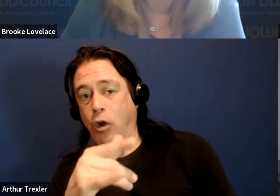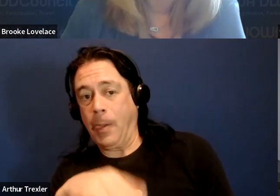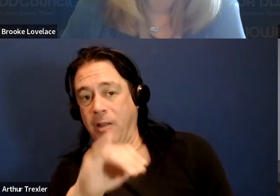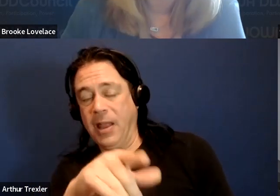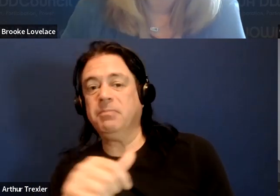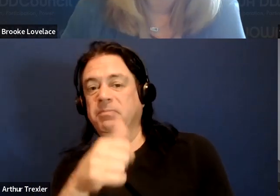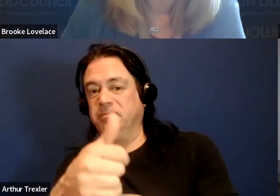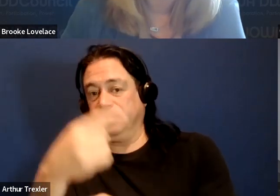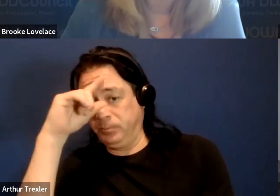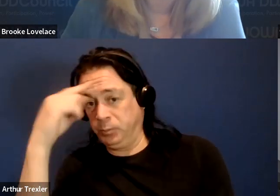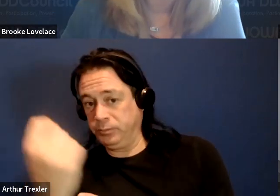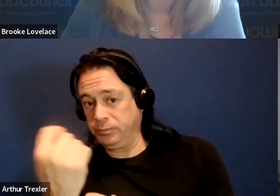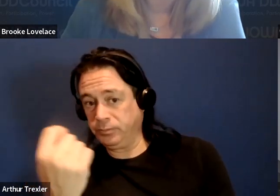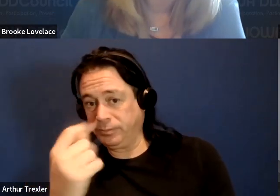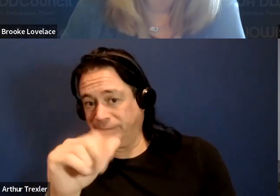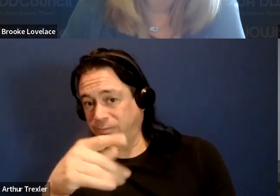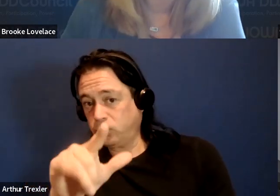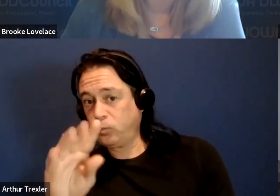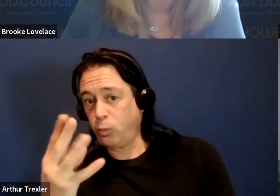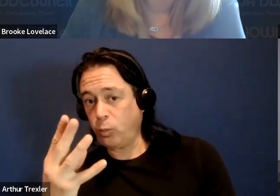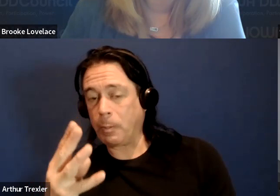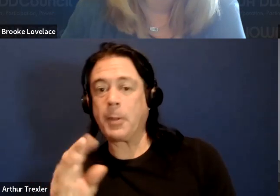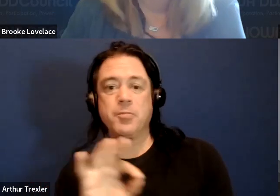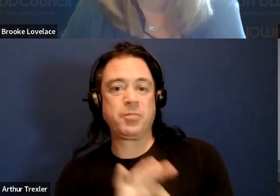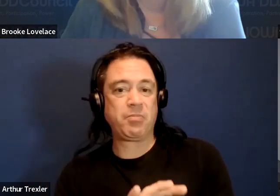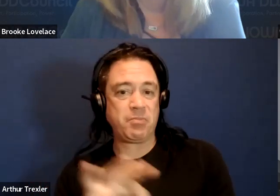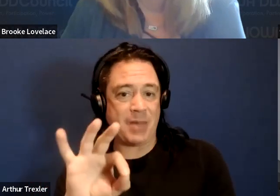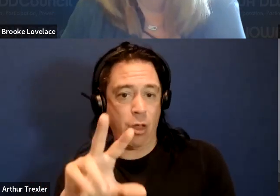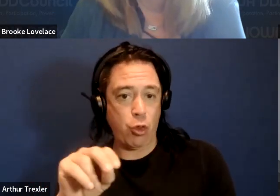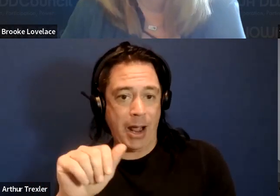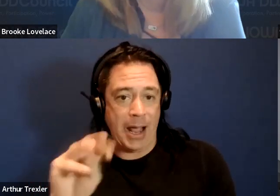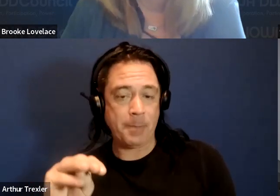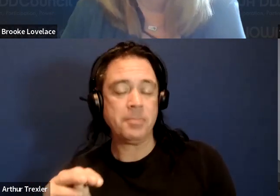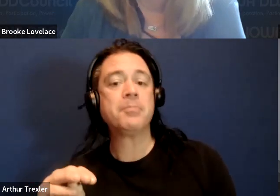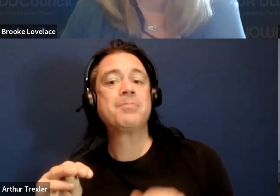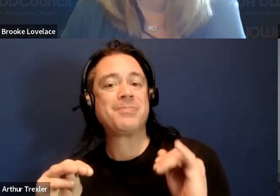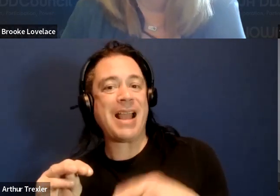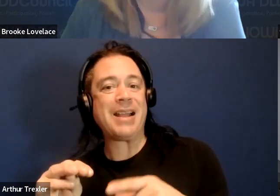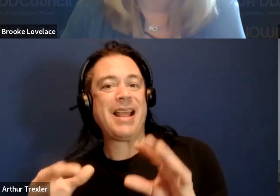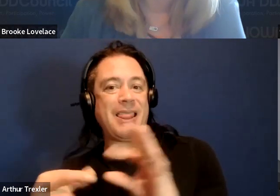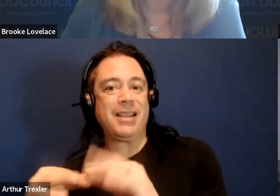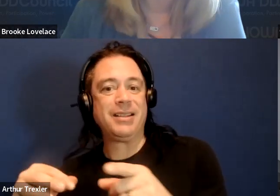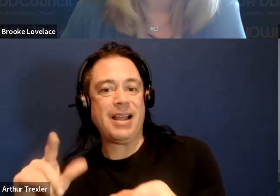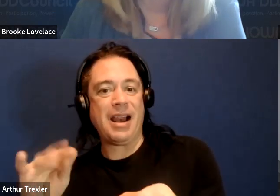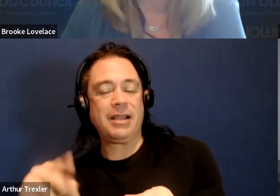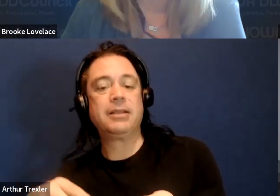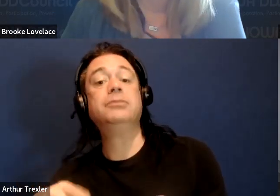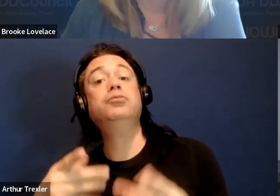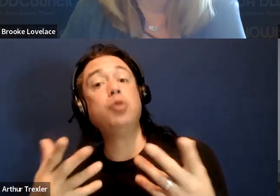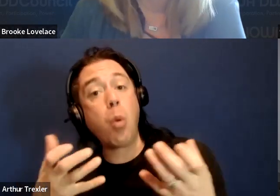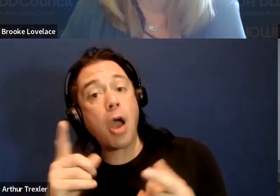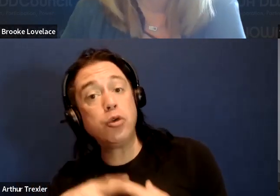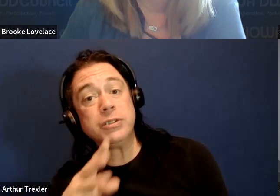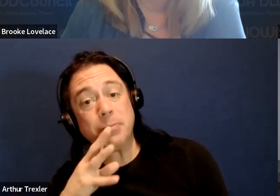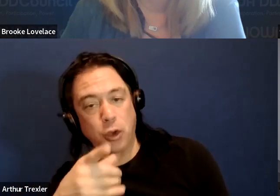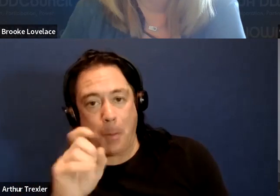set it for Tuesday, April 4th at 9:30 a.m. And that's the link there. If you do want to speak, you have